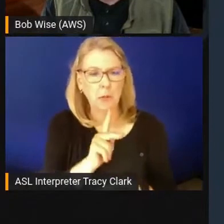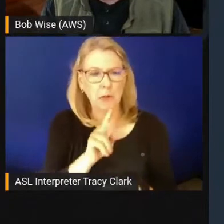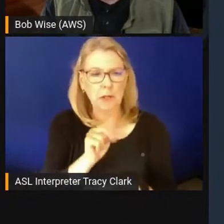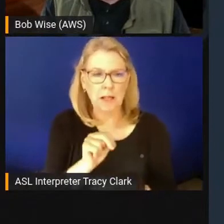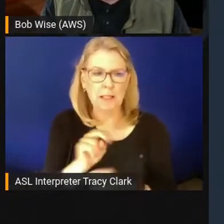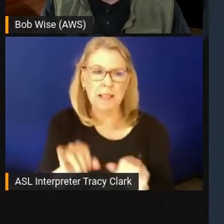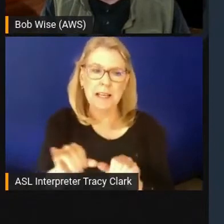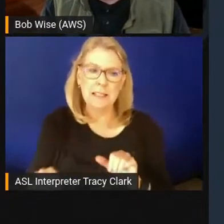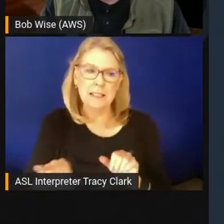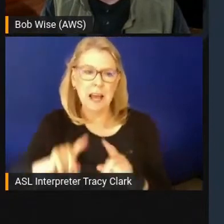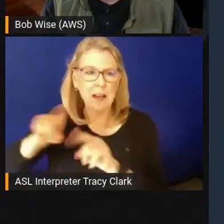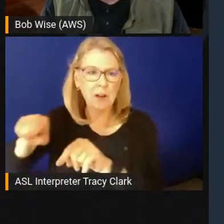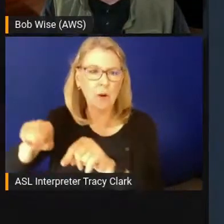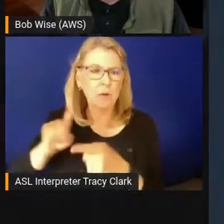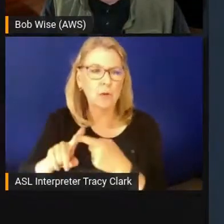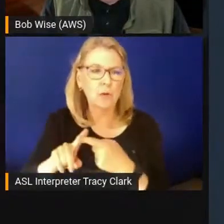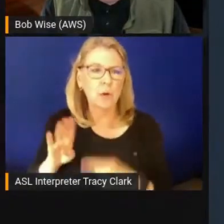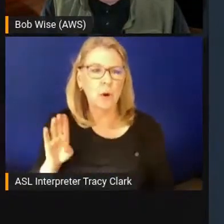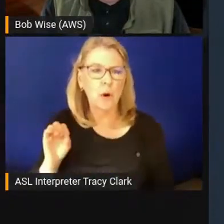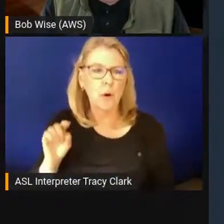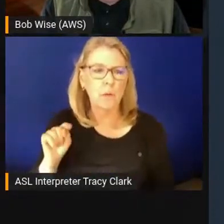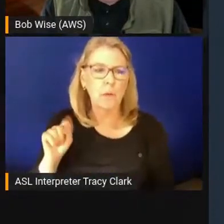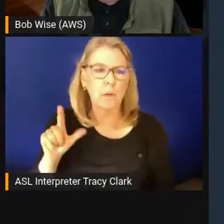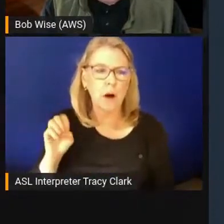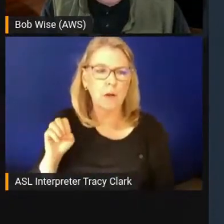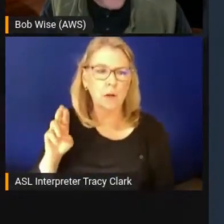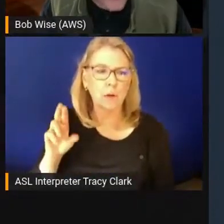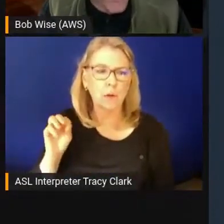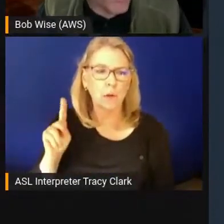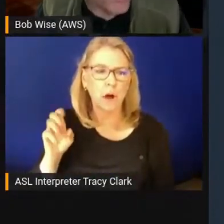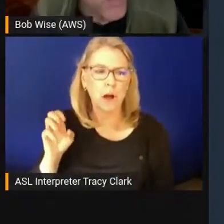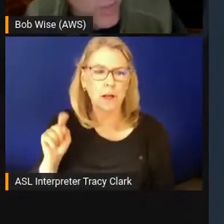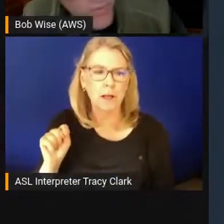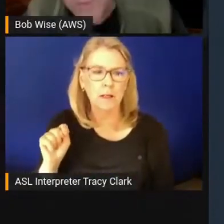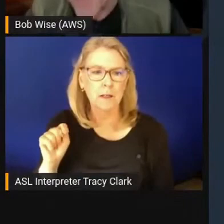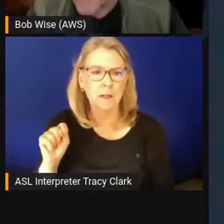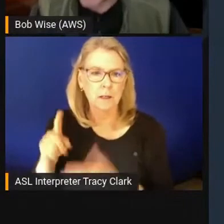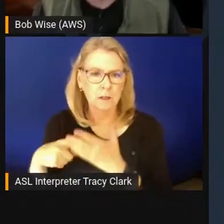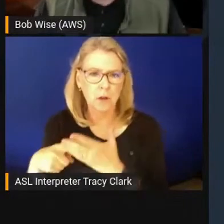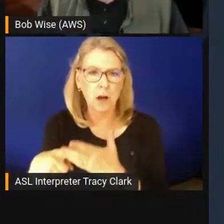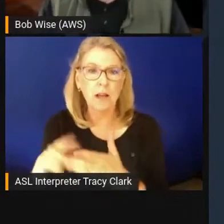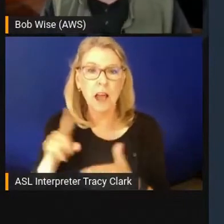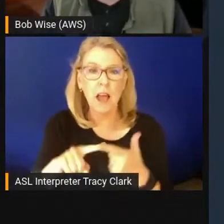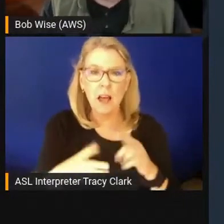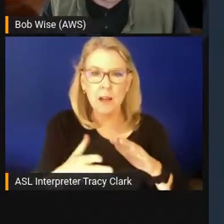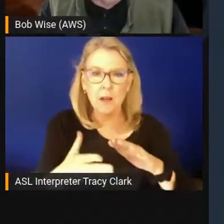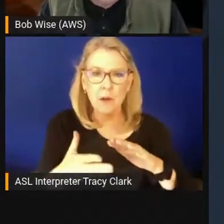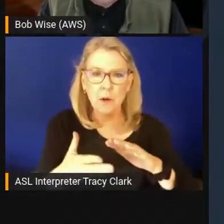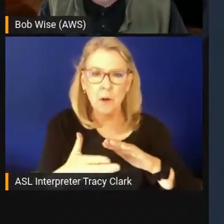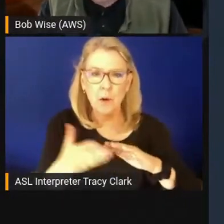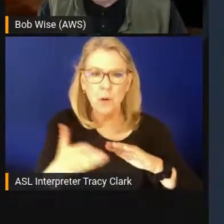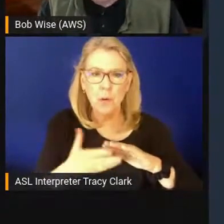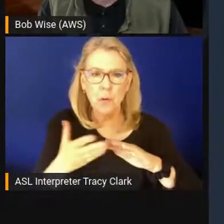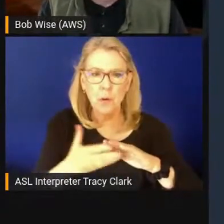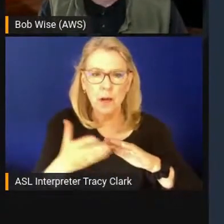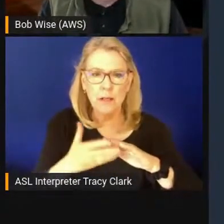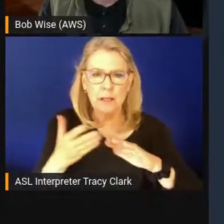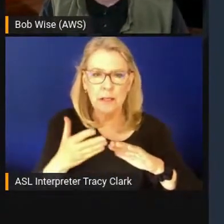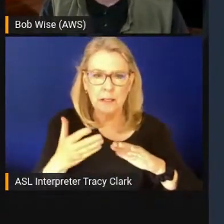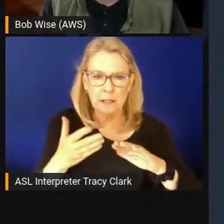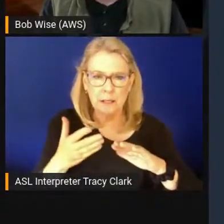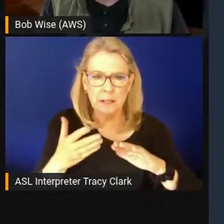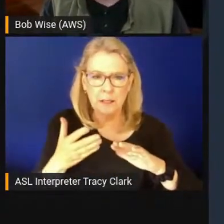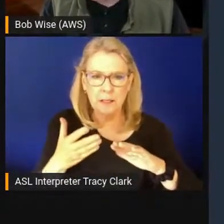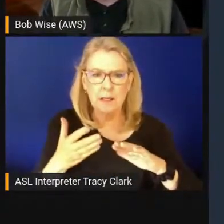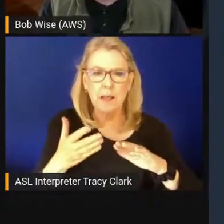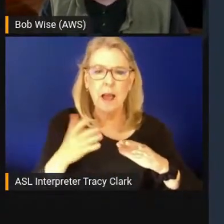talk. Running applications in multiple clusters is a really interesting topic. Could probably have done a whole keynote on this and kind of